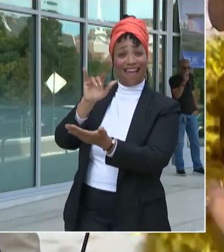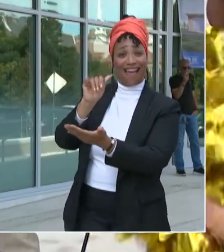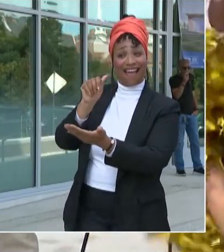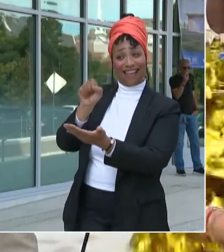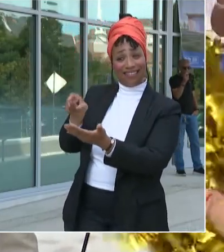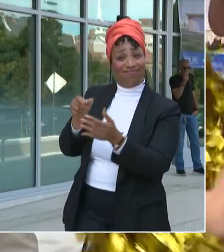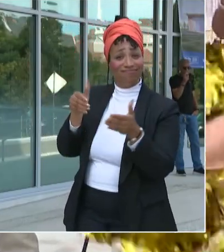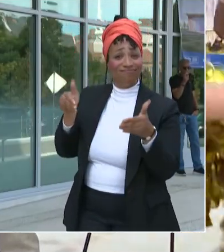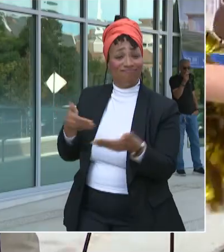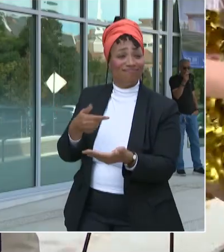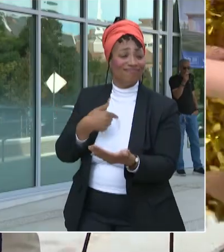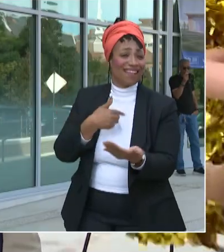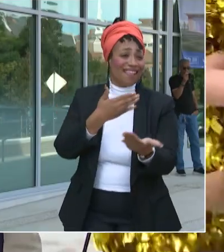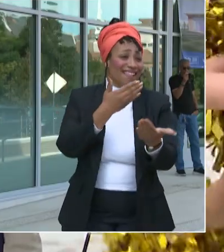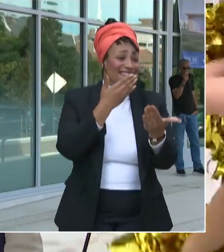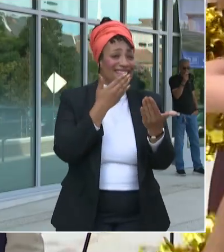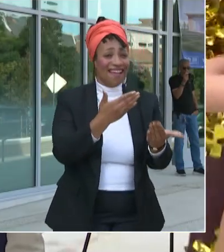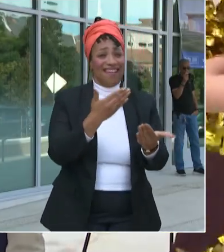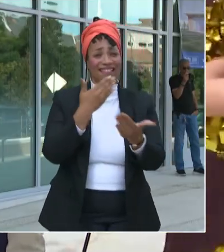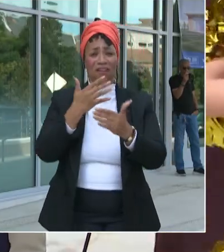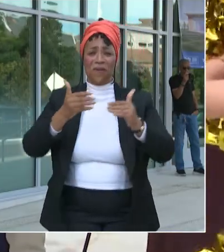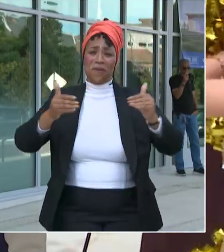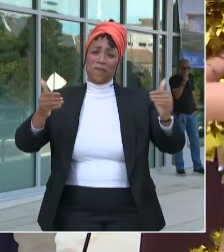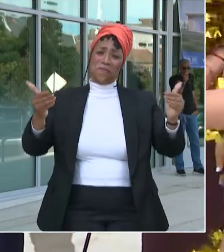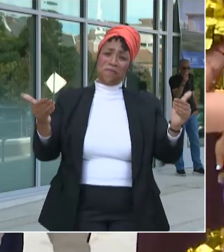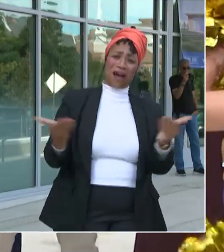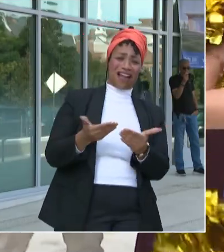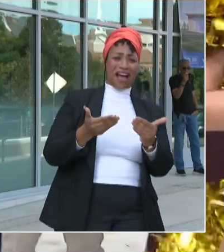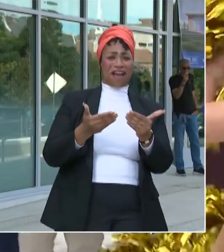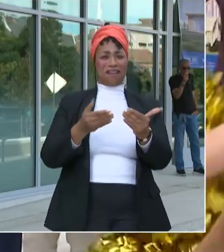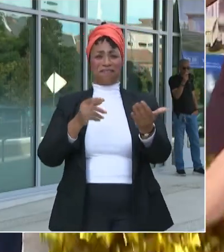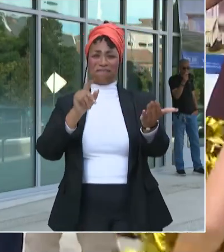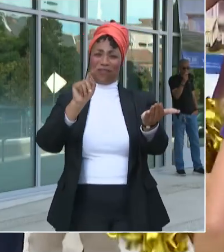And welcome, Truesdell Trojans.